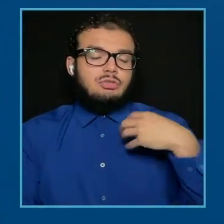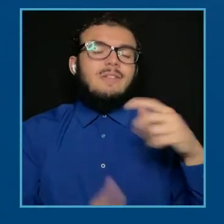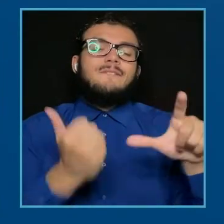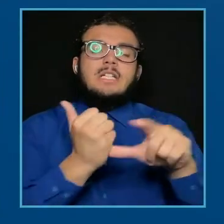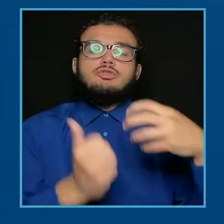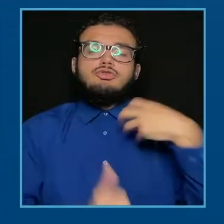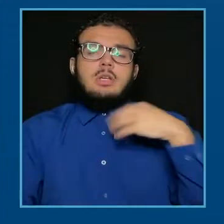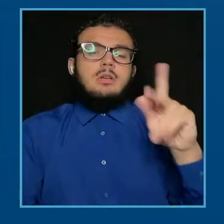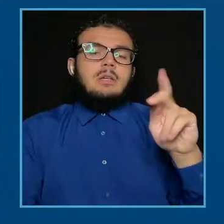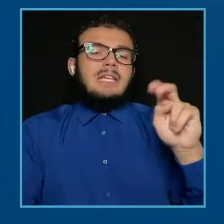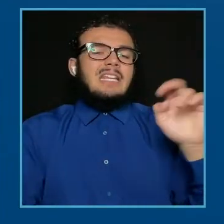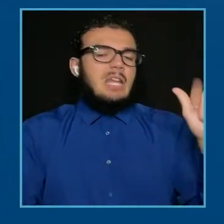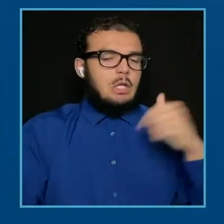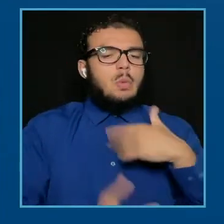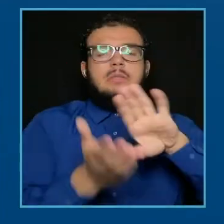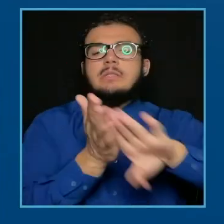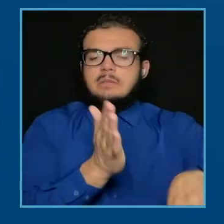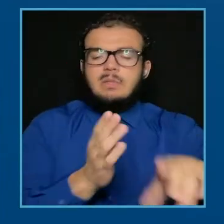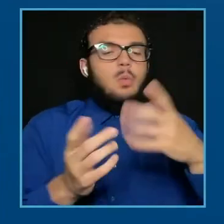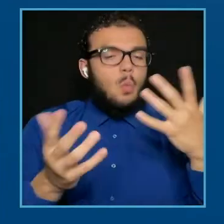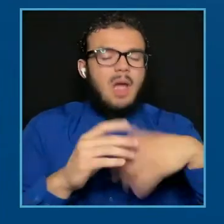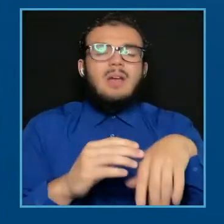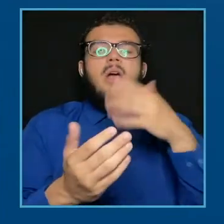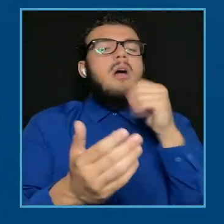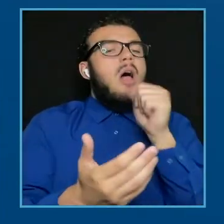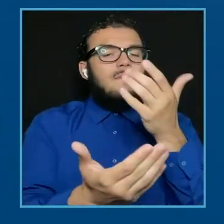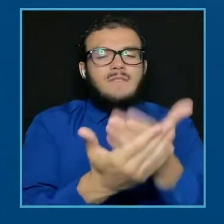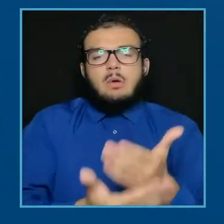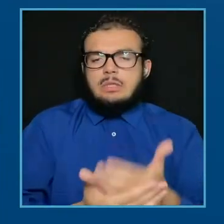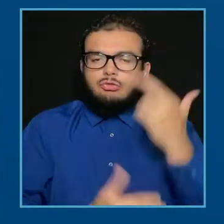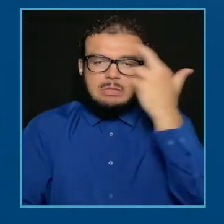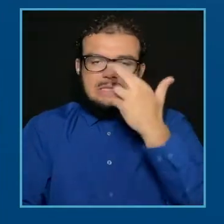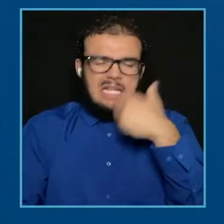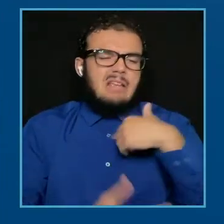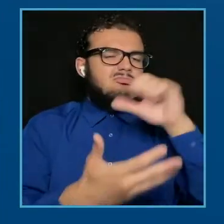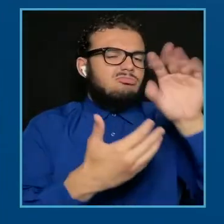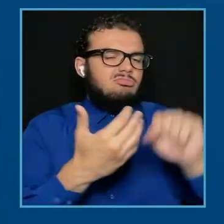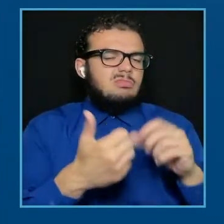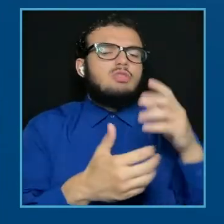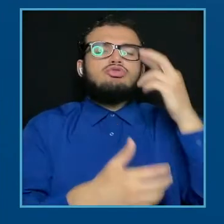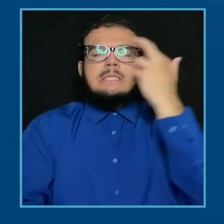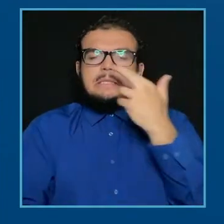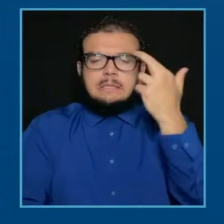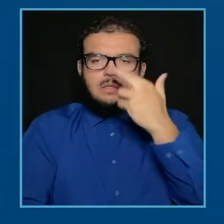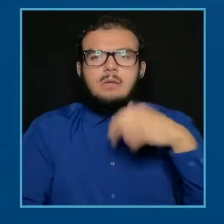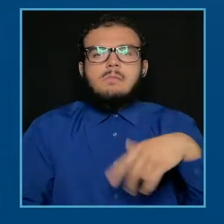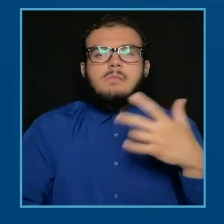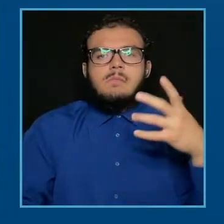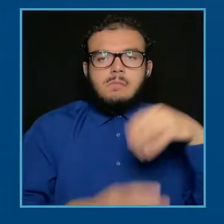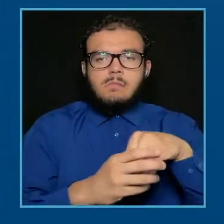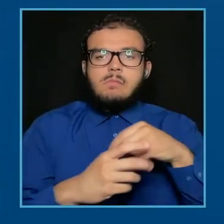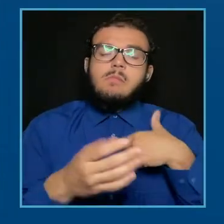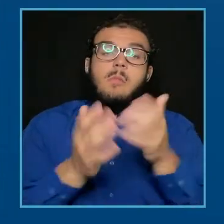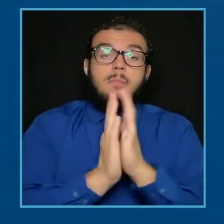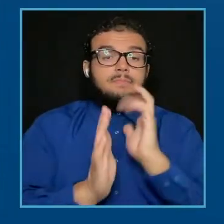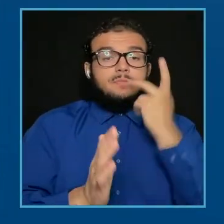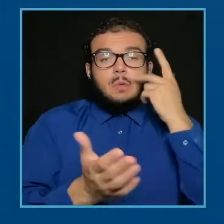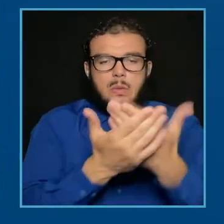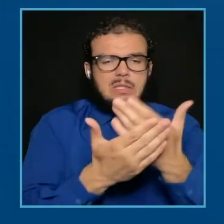dismiss this challenge is founded on several reasons, and I'll go through each one now. And in addition to that, I'll ask our witness to